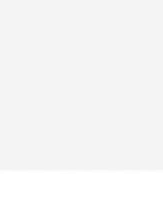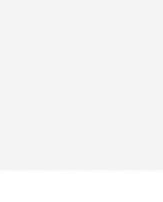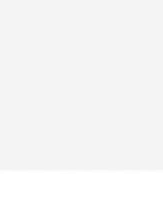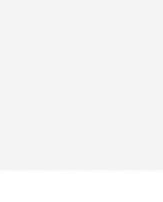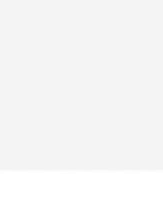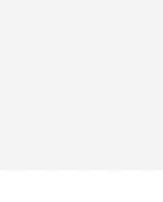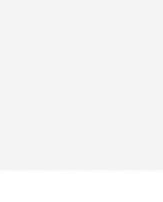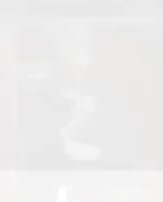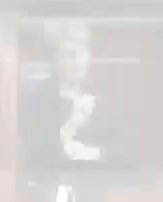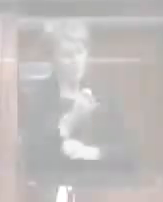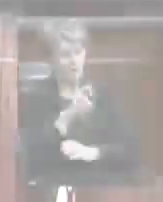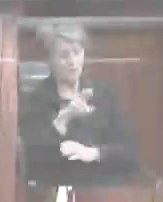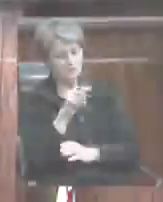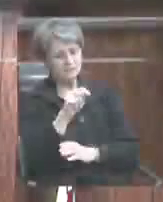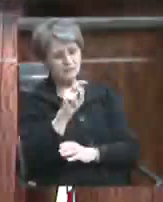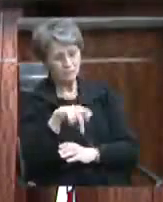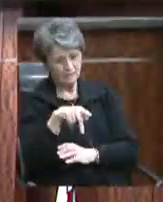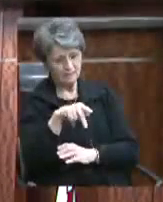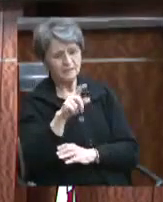I-RTP zone.